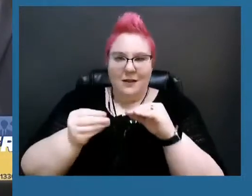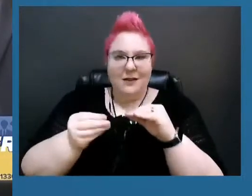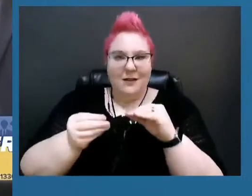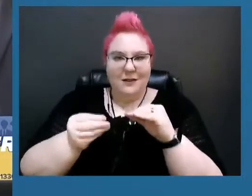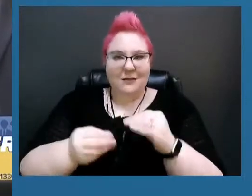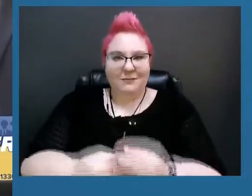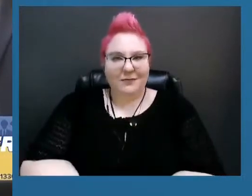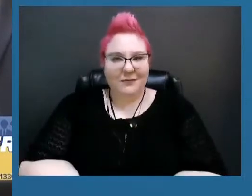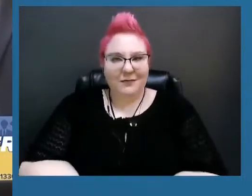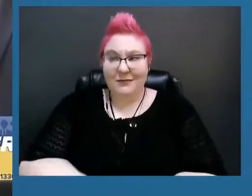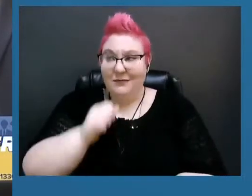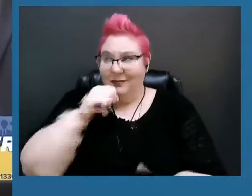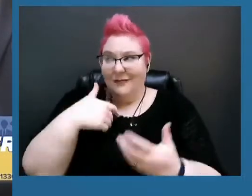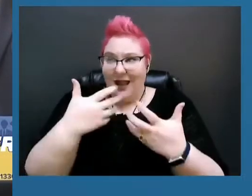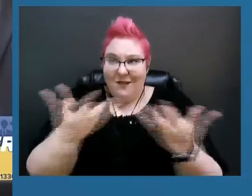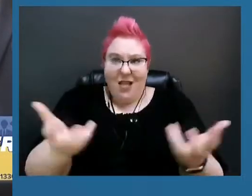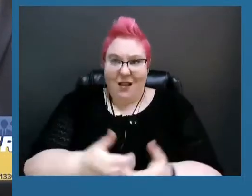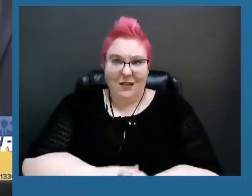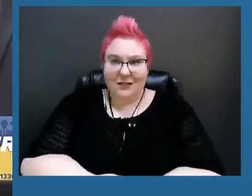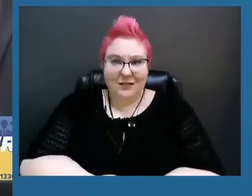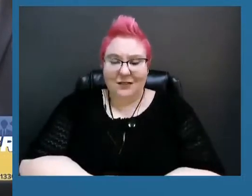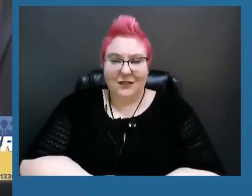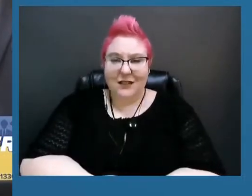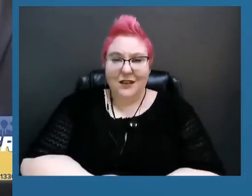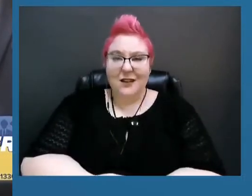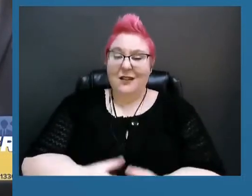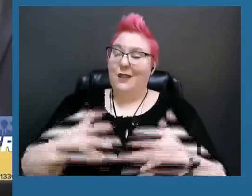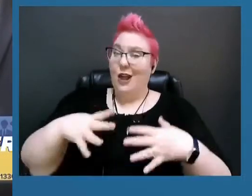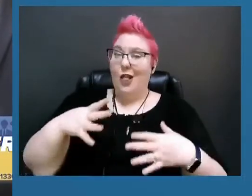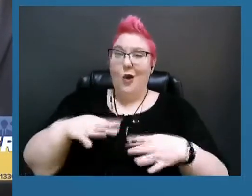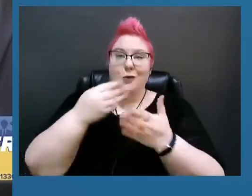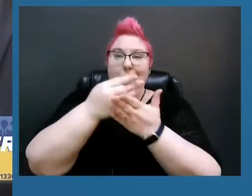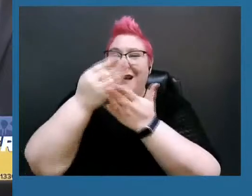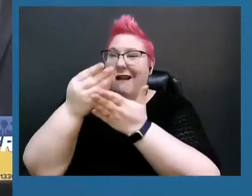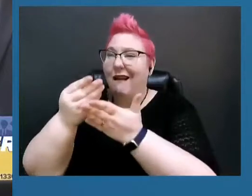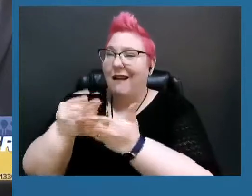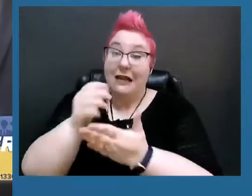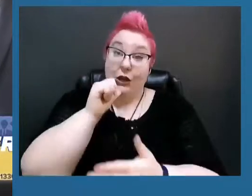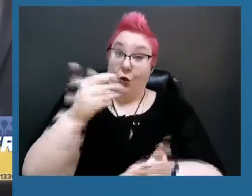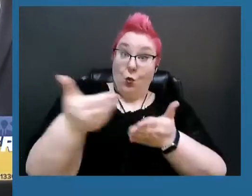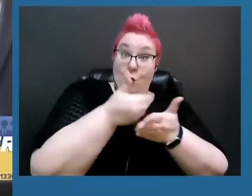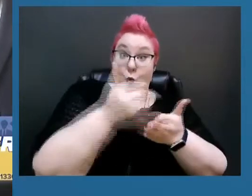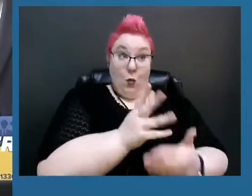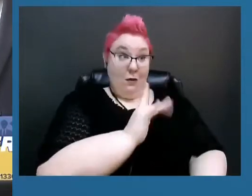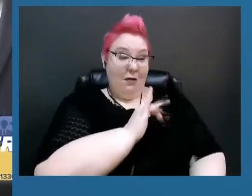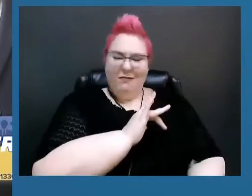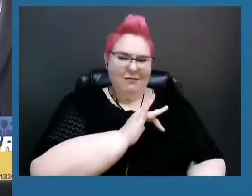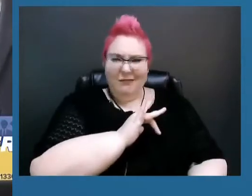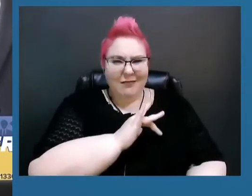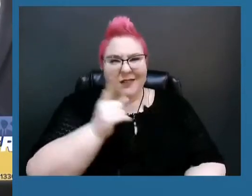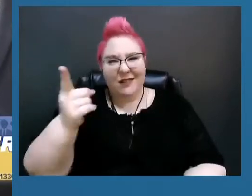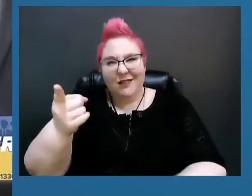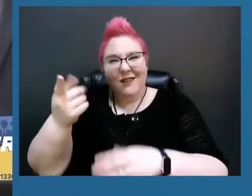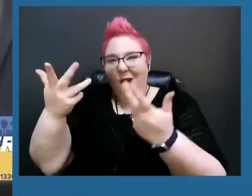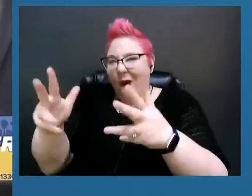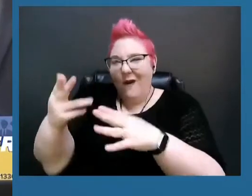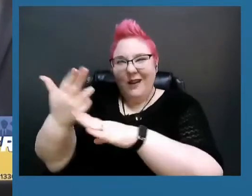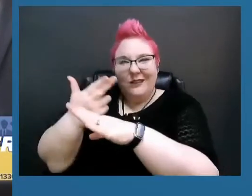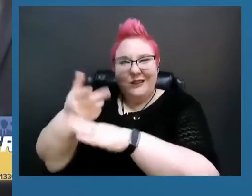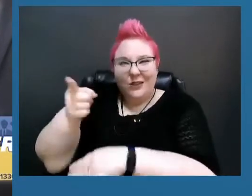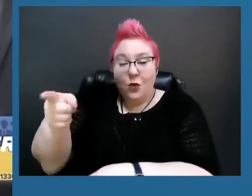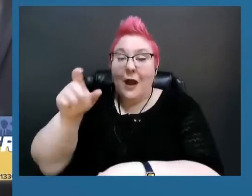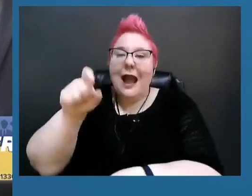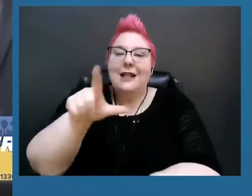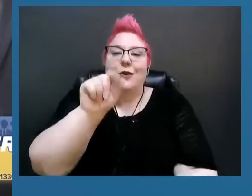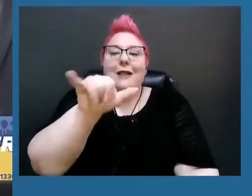We didn't have a lot. We used to buy our clothes at the used clothing stores. We didn't have that nice, fancy stuff. Had to put our clothes on layaway. You could never